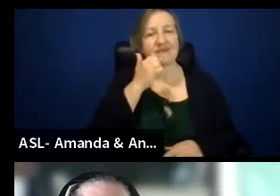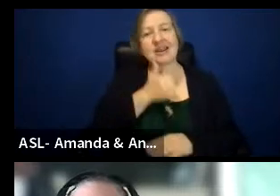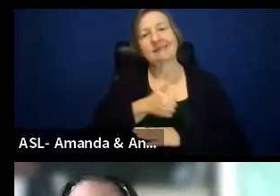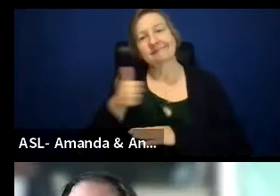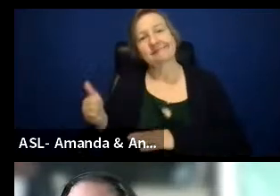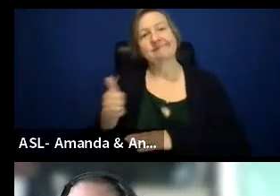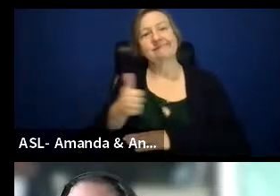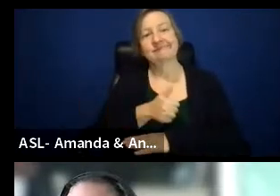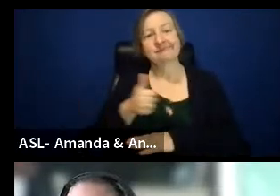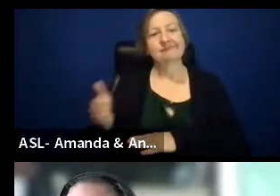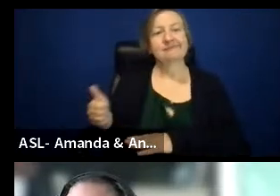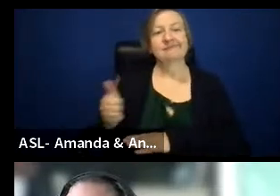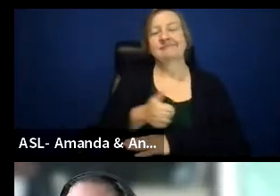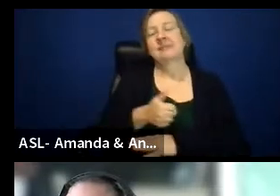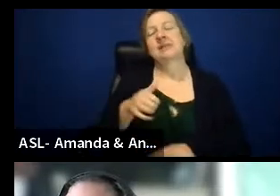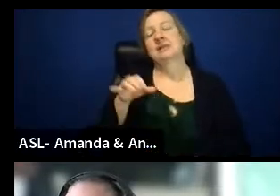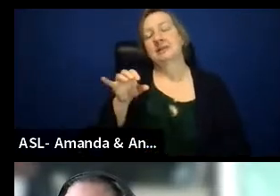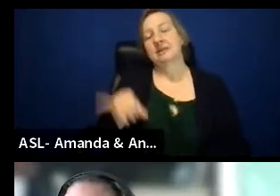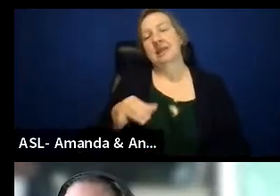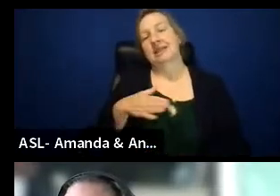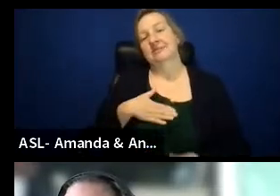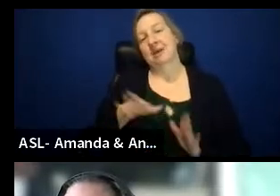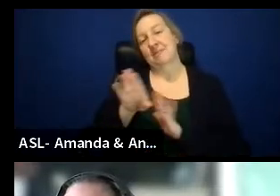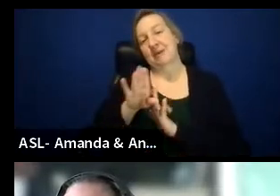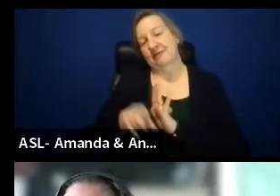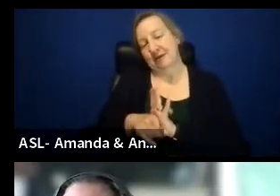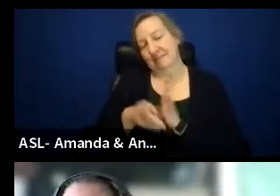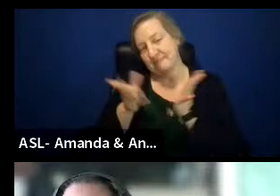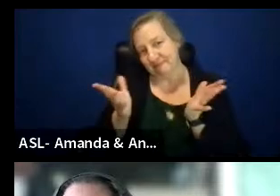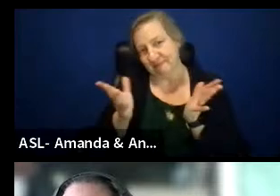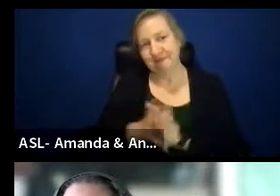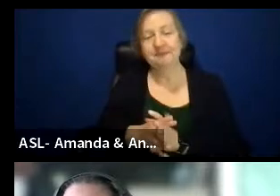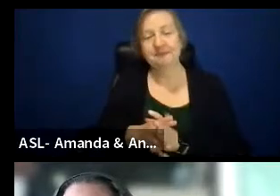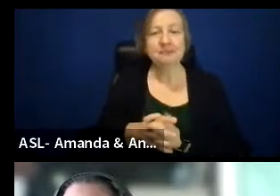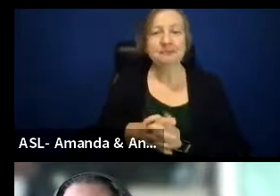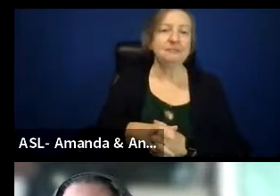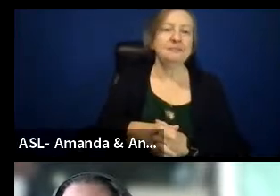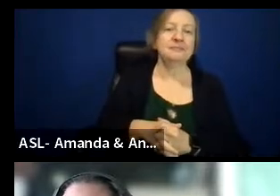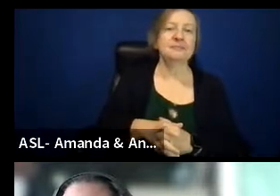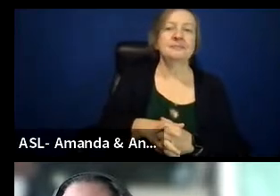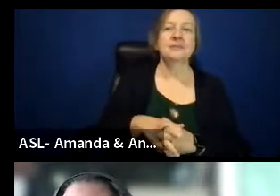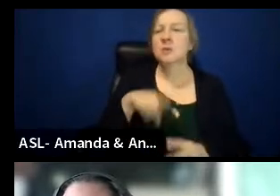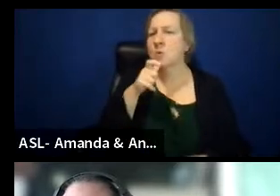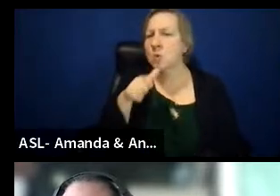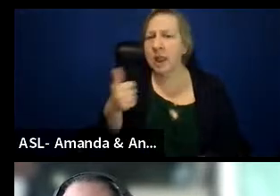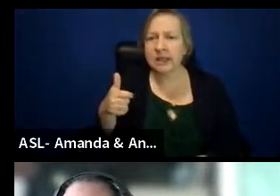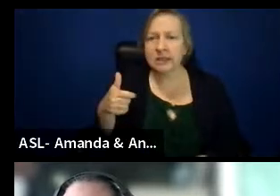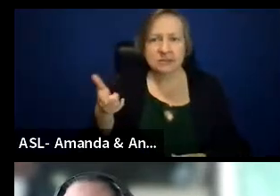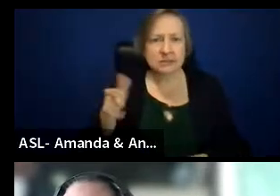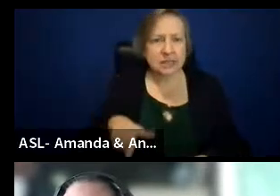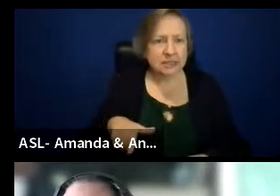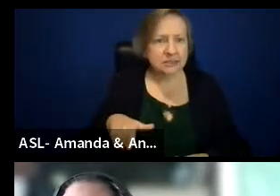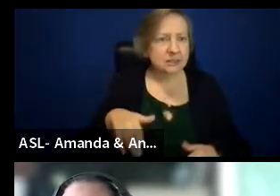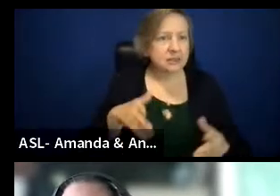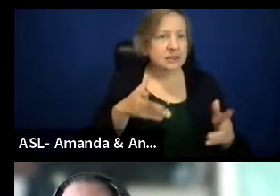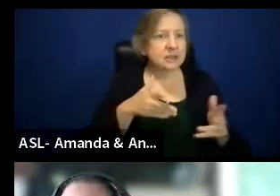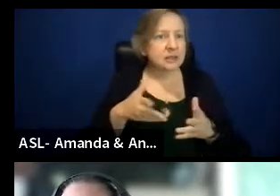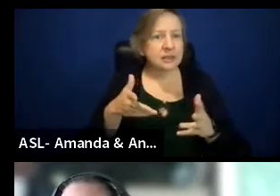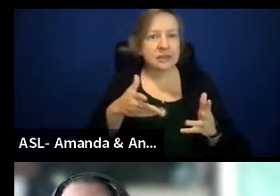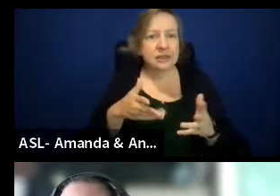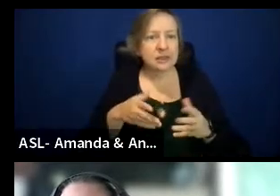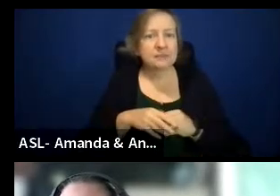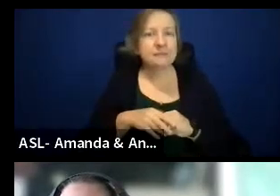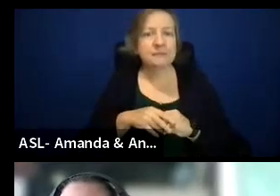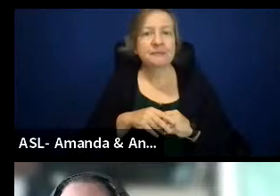forth. And that's my background. Let's see, who else is next? Right.